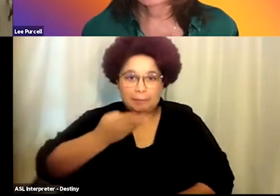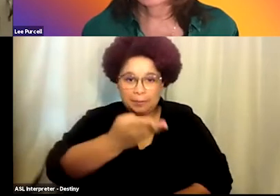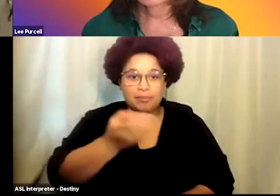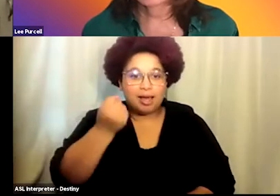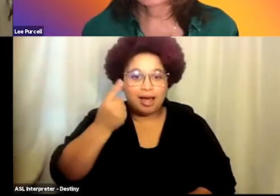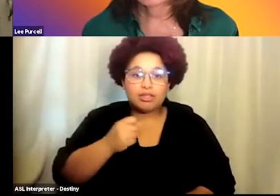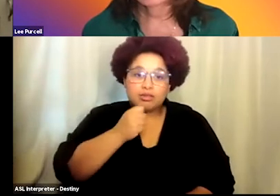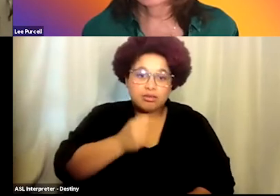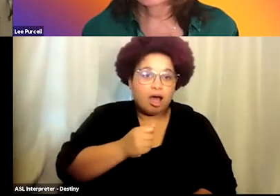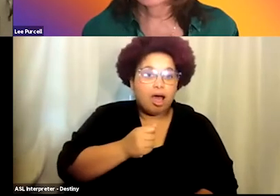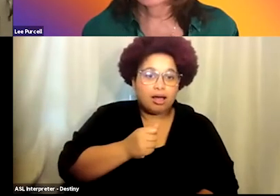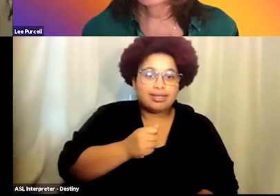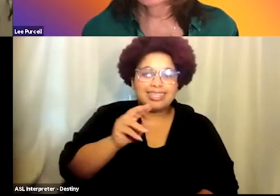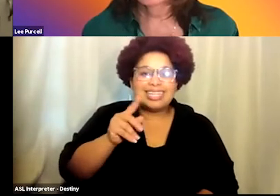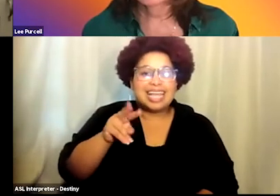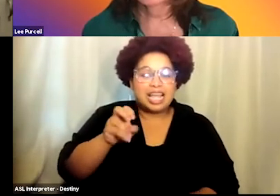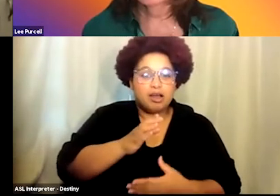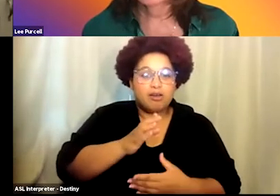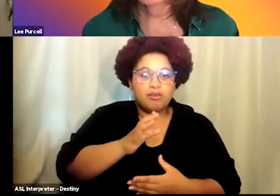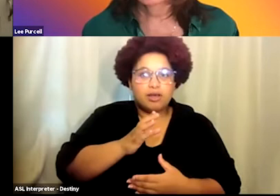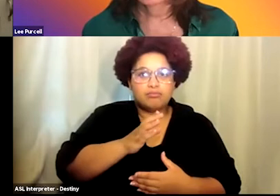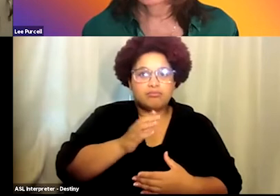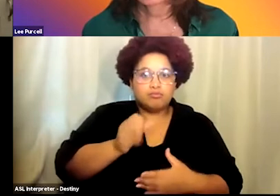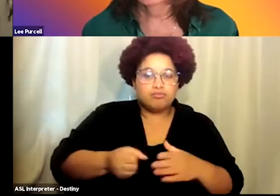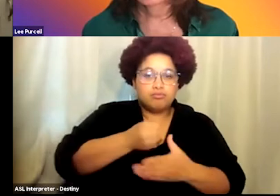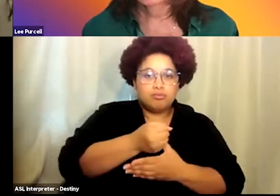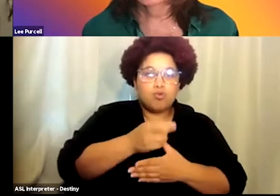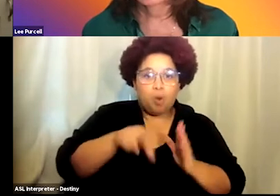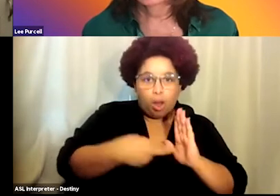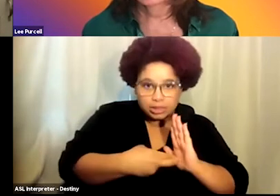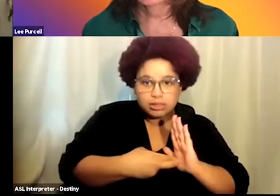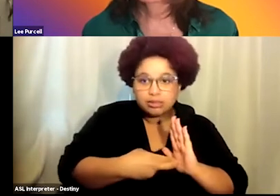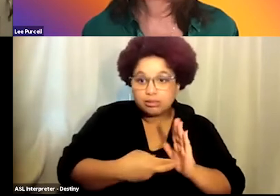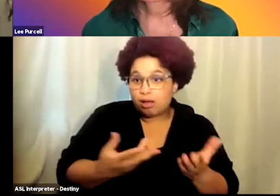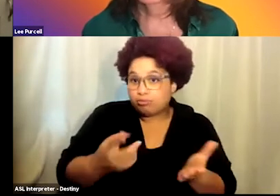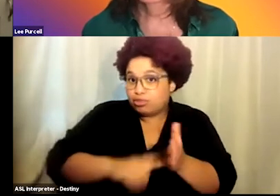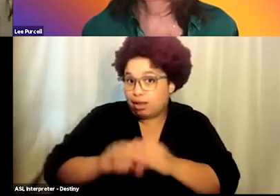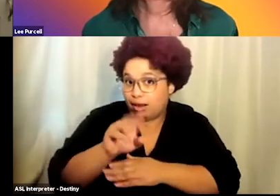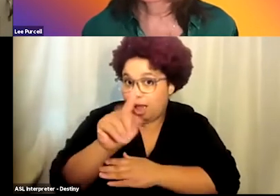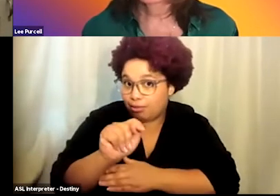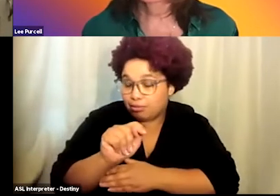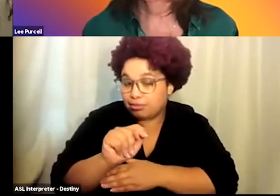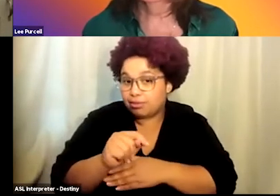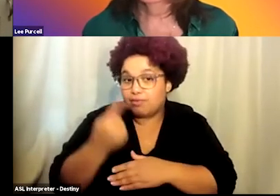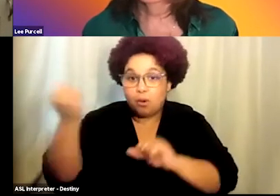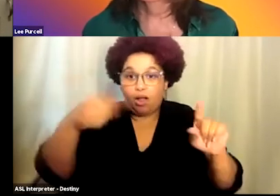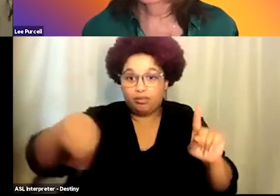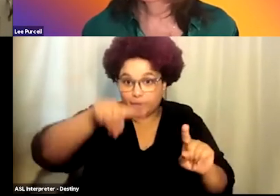of non-native parts. So that's an ongoing thing. So you might check that out, for